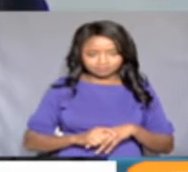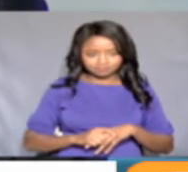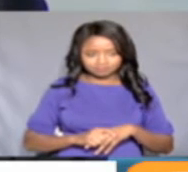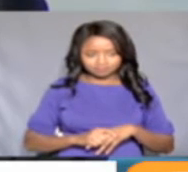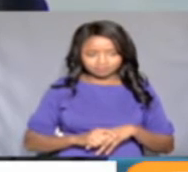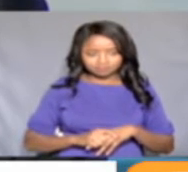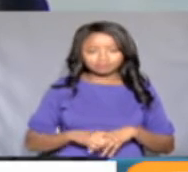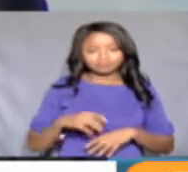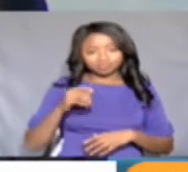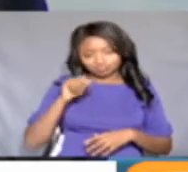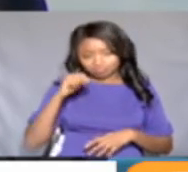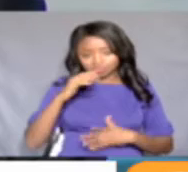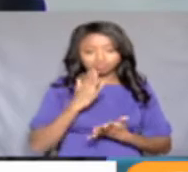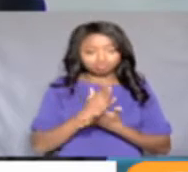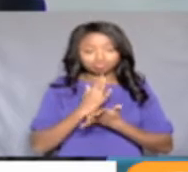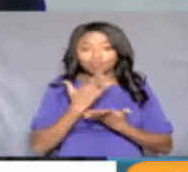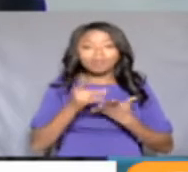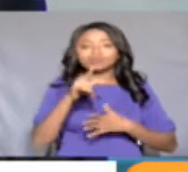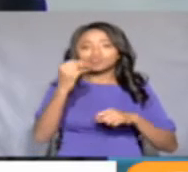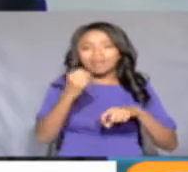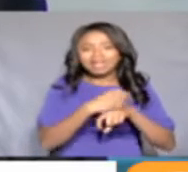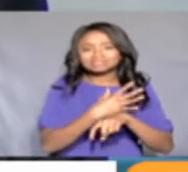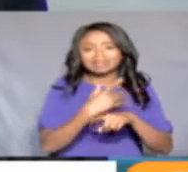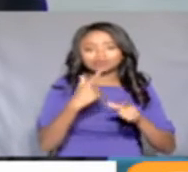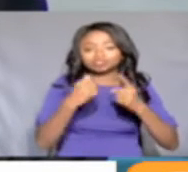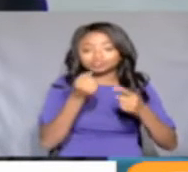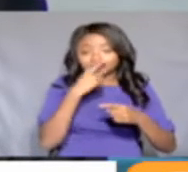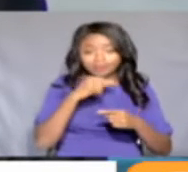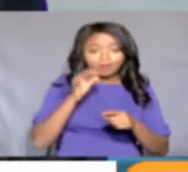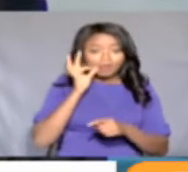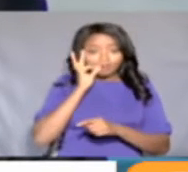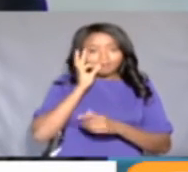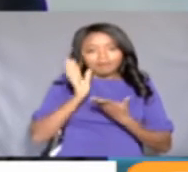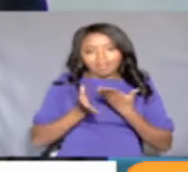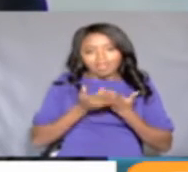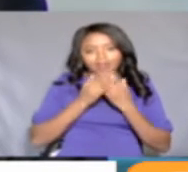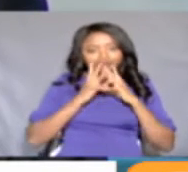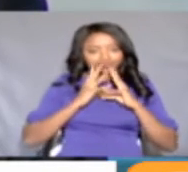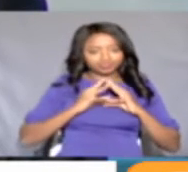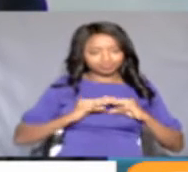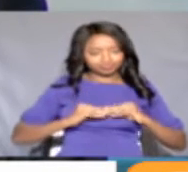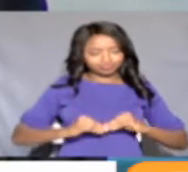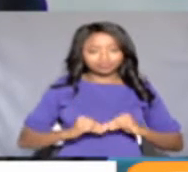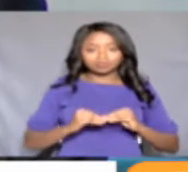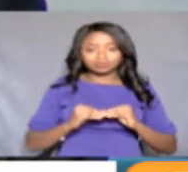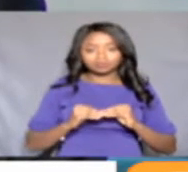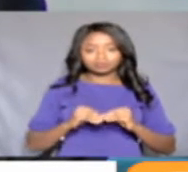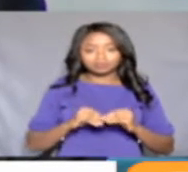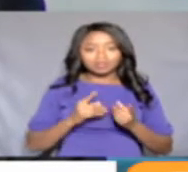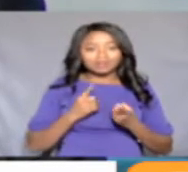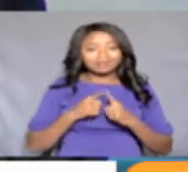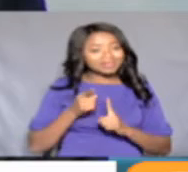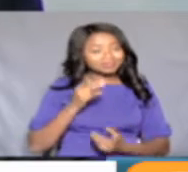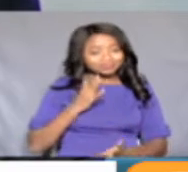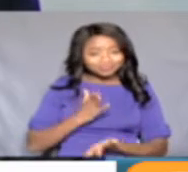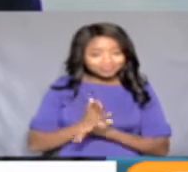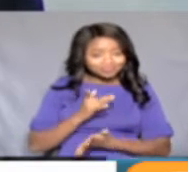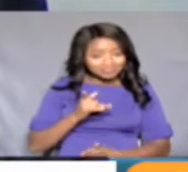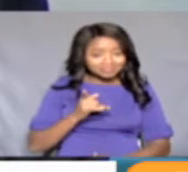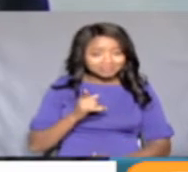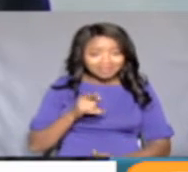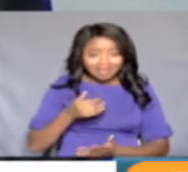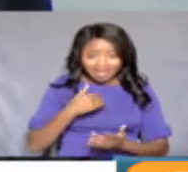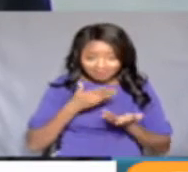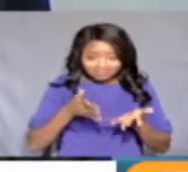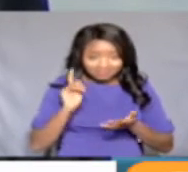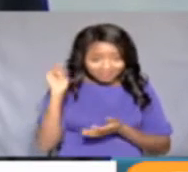So yes, it can be used as a drug, but it's an outlawed plant. In Kenya, you cannot, it's a banned plant, you cannot have it in Kenya.